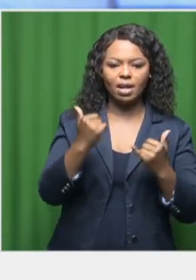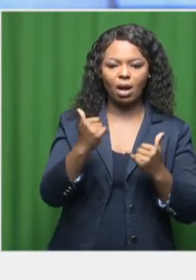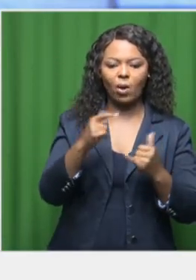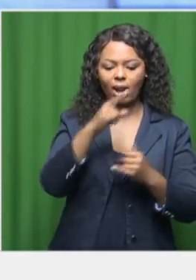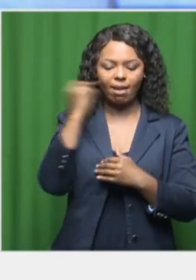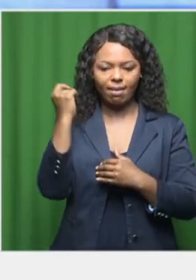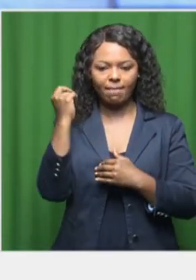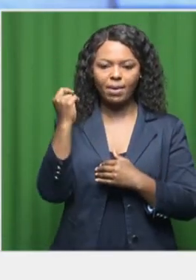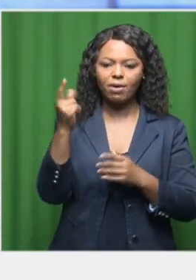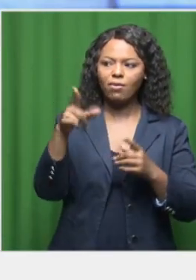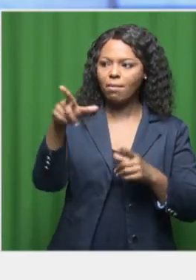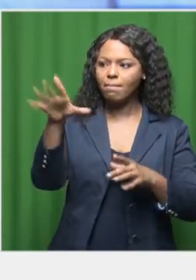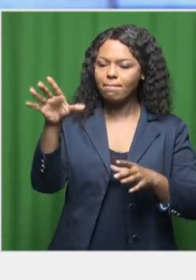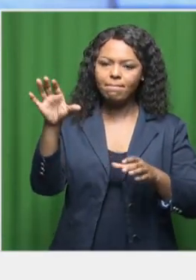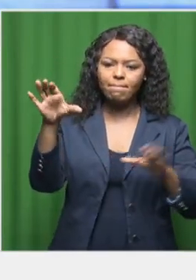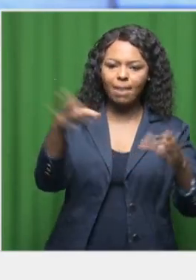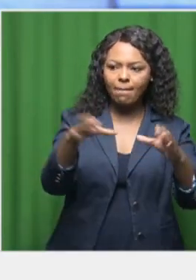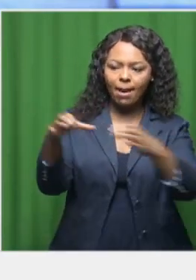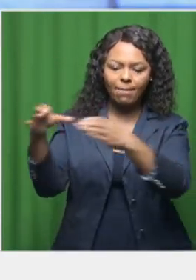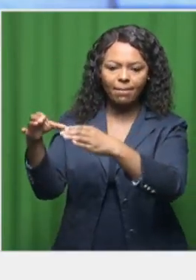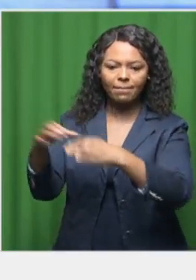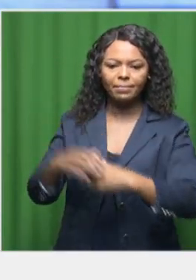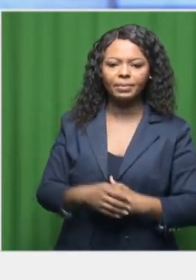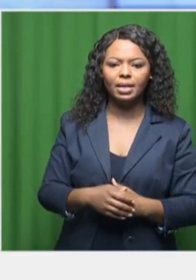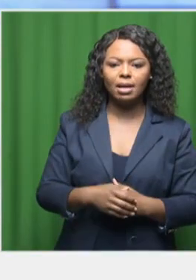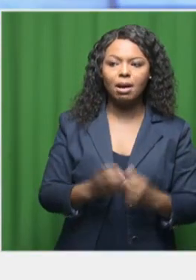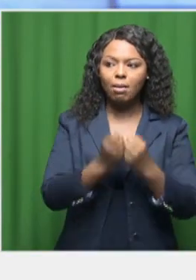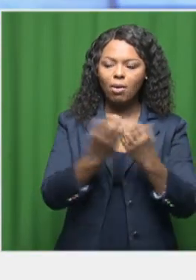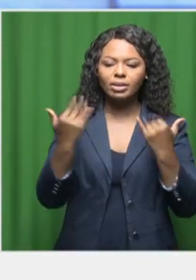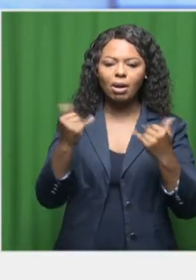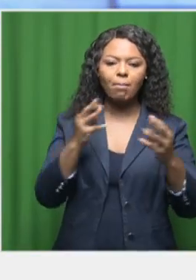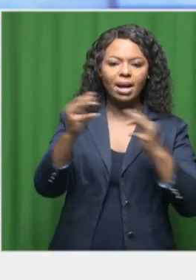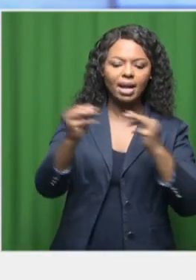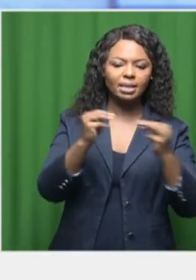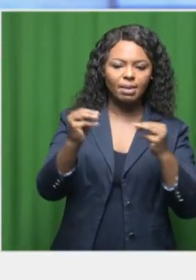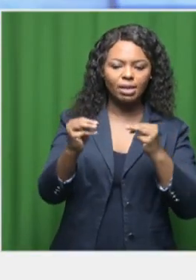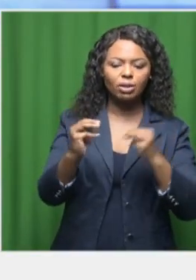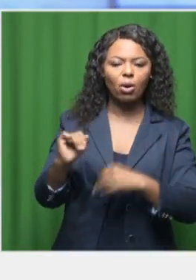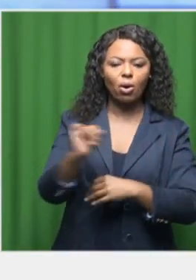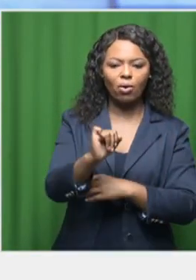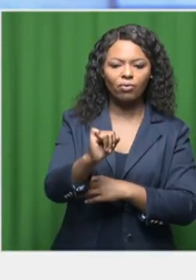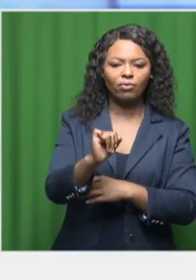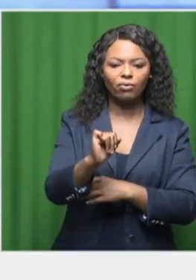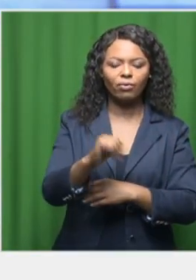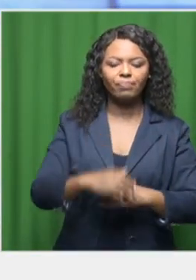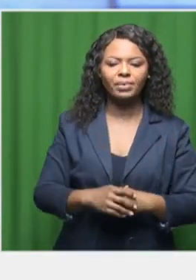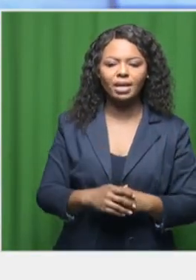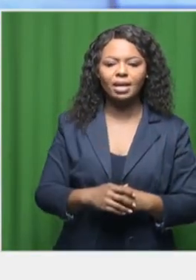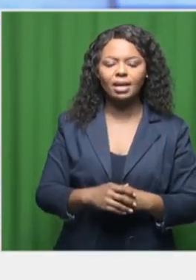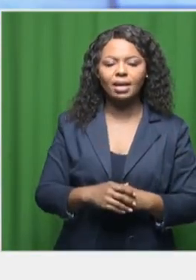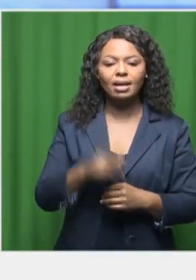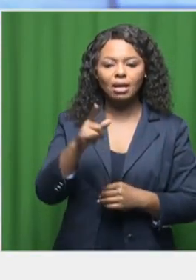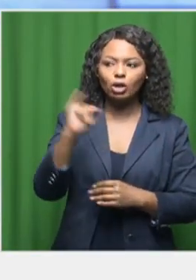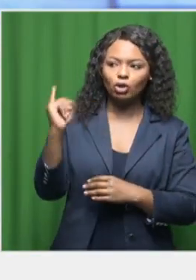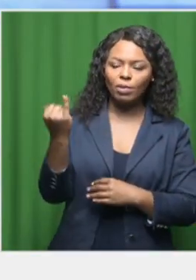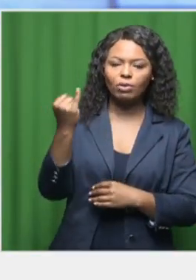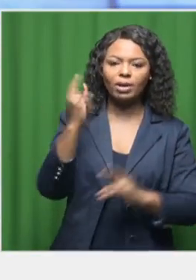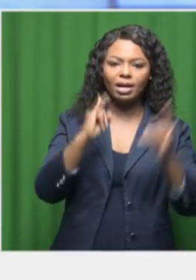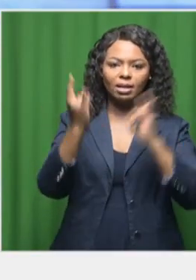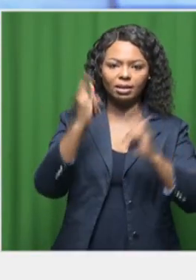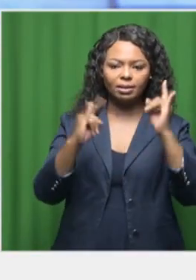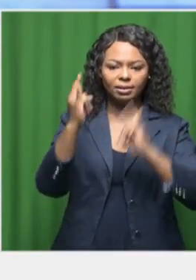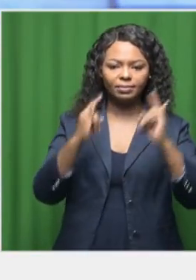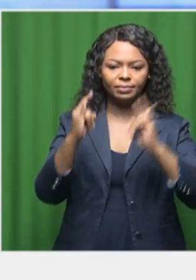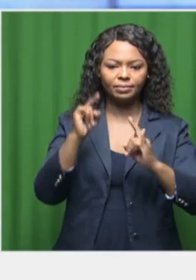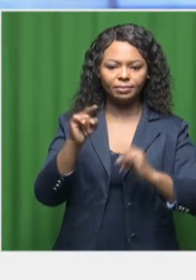all parties is just absolutely amazing. It was pitched by the management of the Joburg City Theatres,